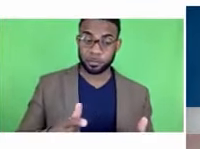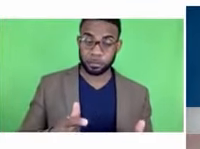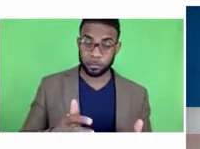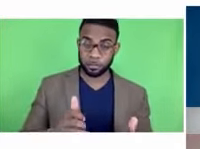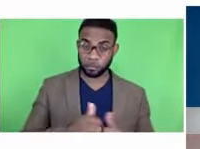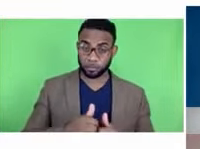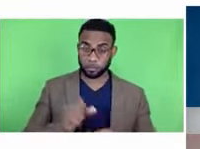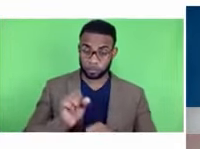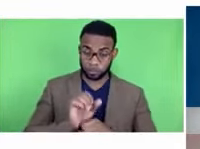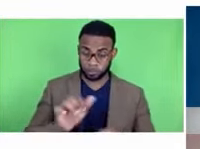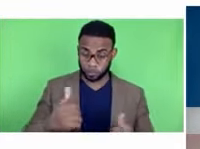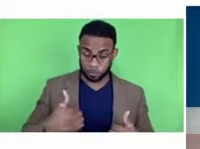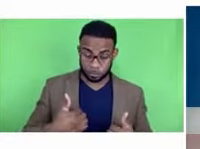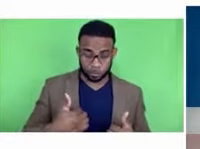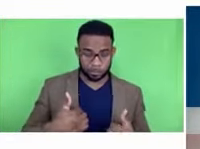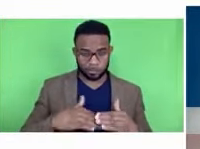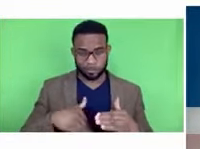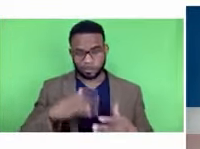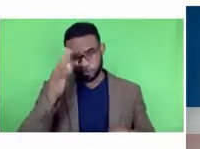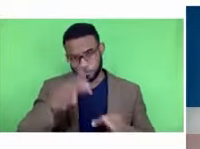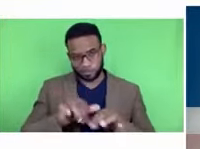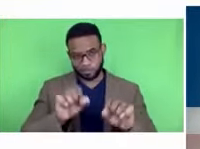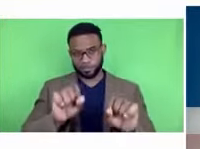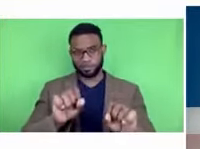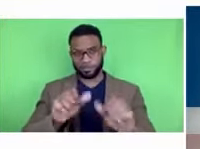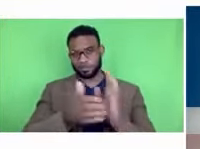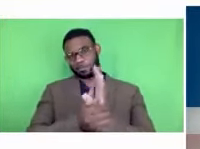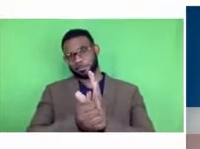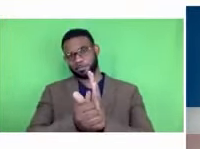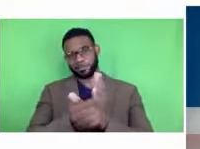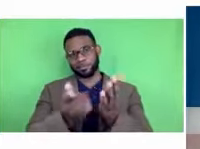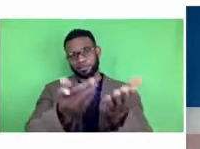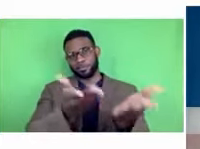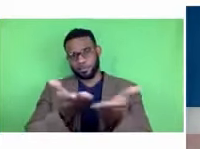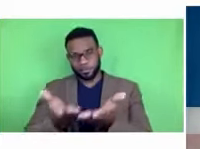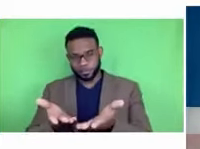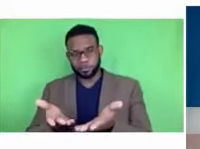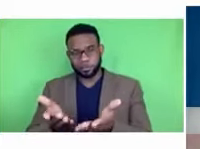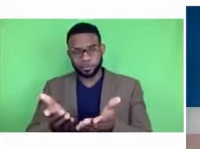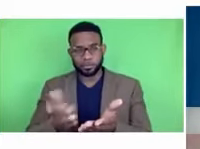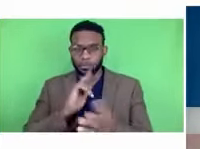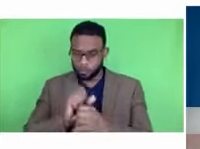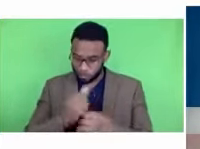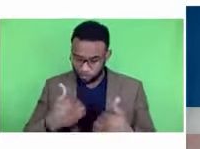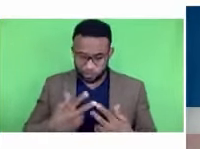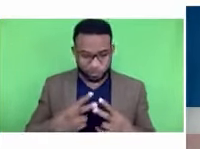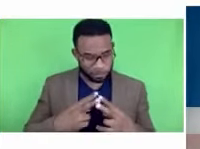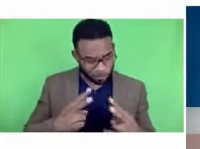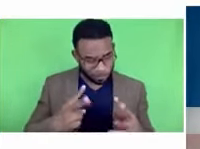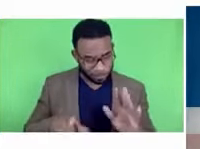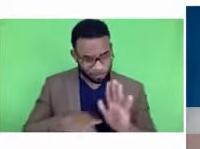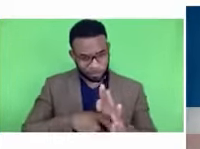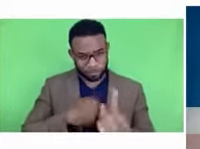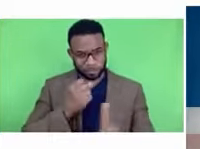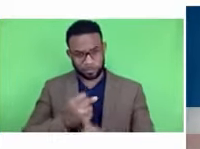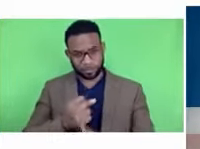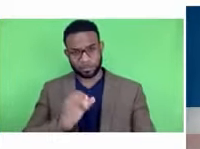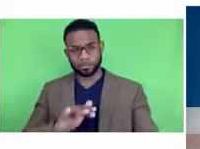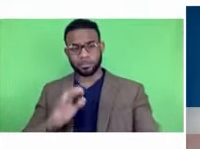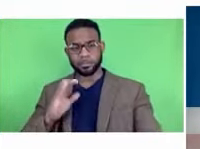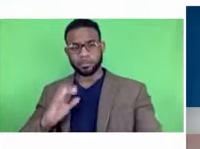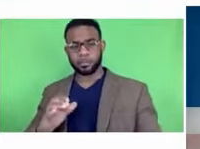employer having a lack of faith in the abilities and the skills of the clients as well, really does have a very, very negative impact on the